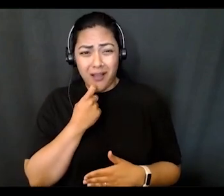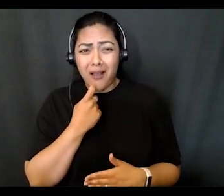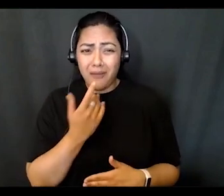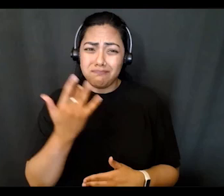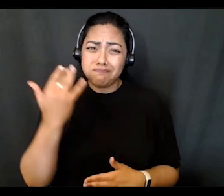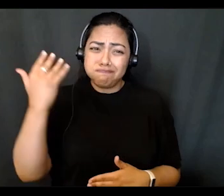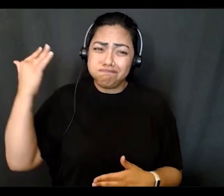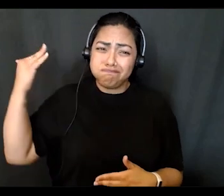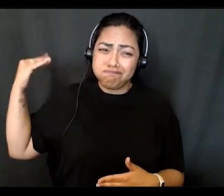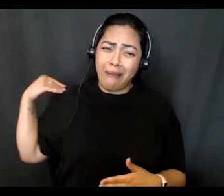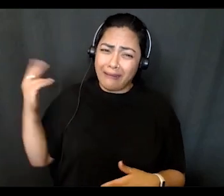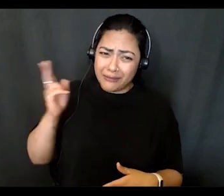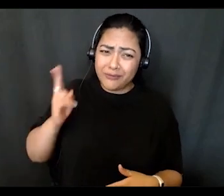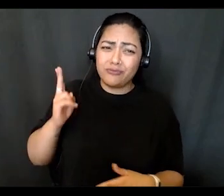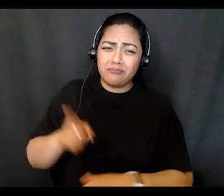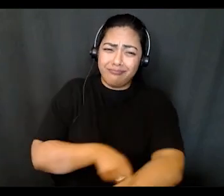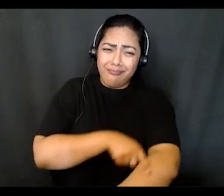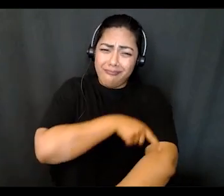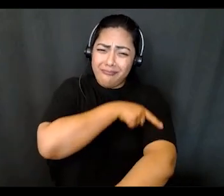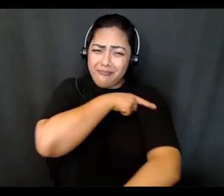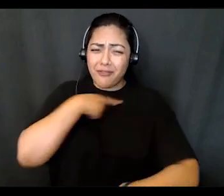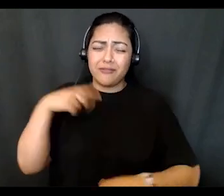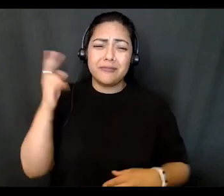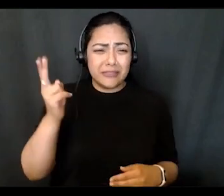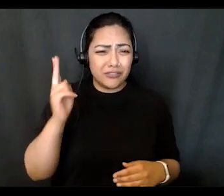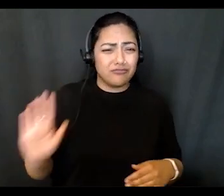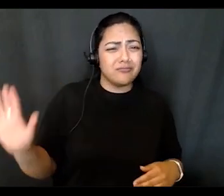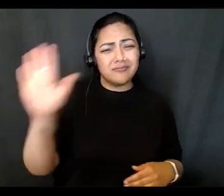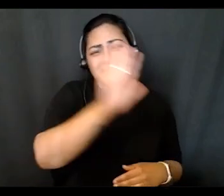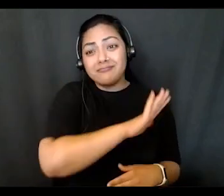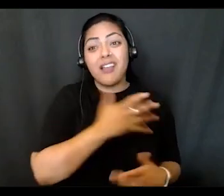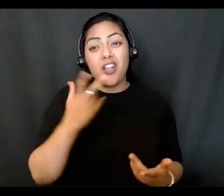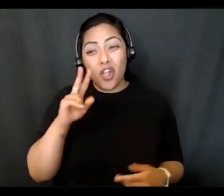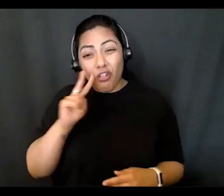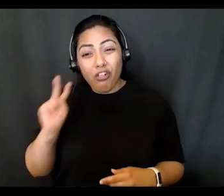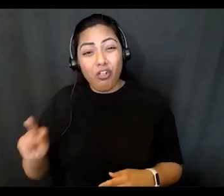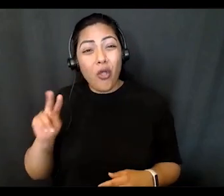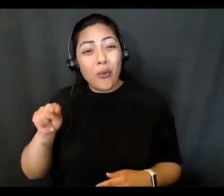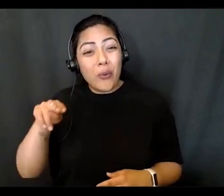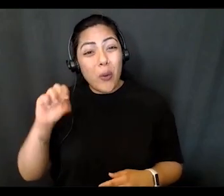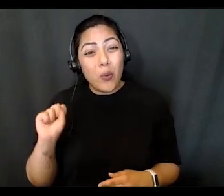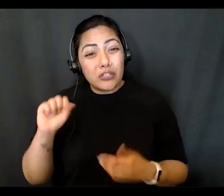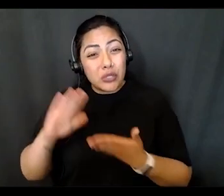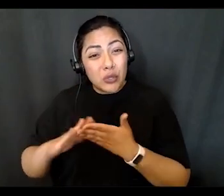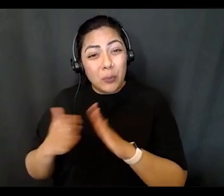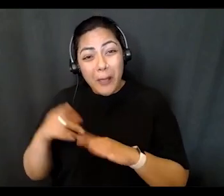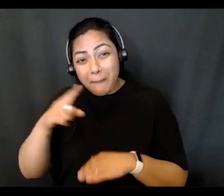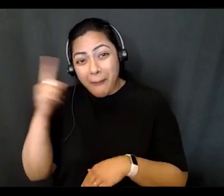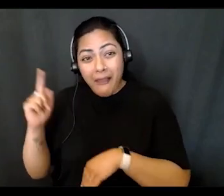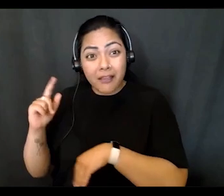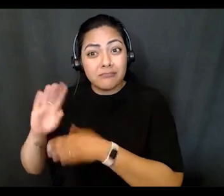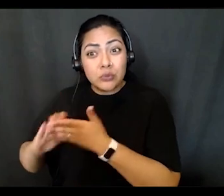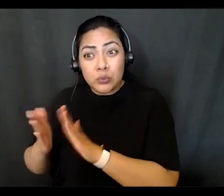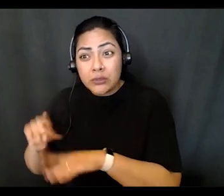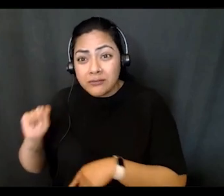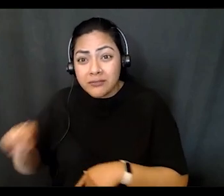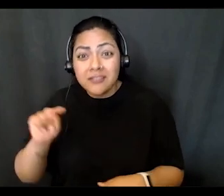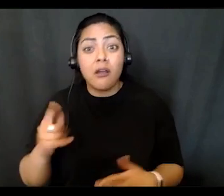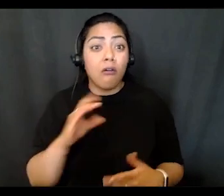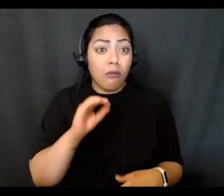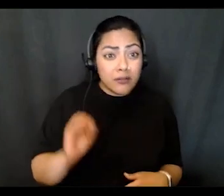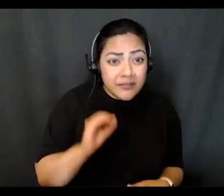Black communities across Canada. You can think about African Nova Scotian communities out east, folks in Ontario and